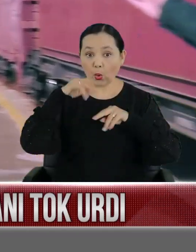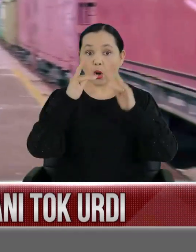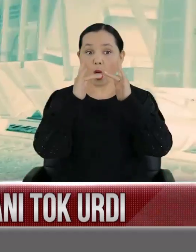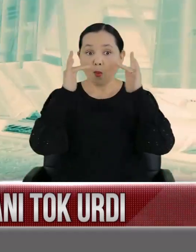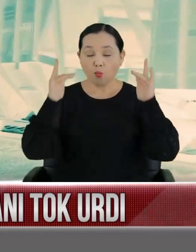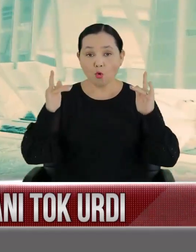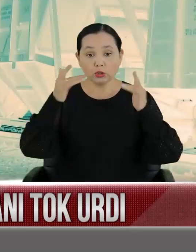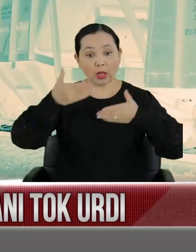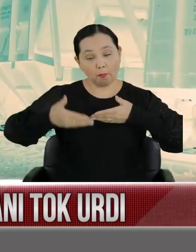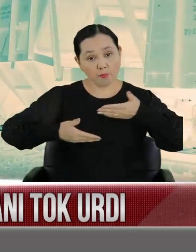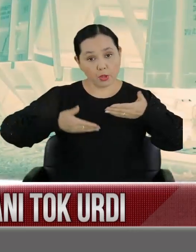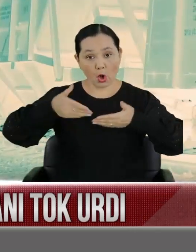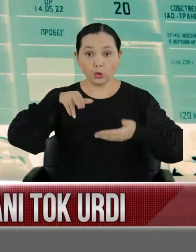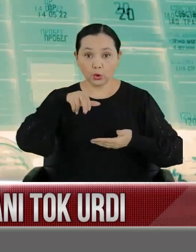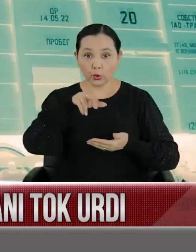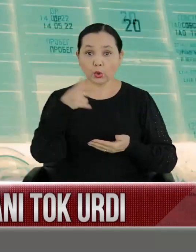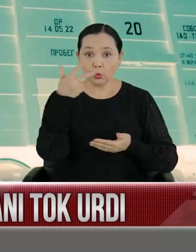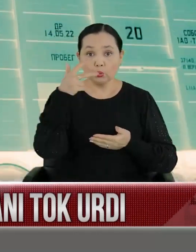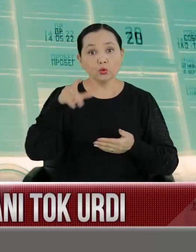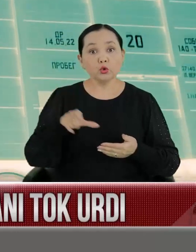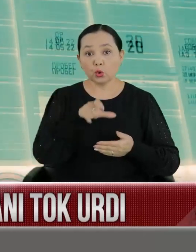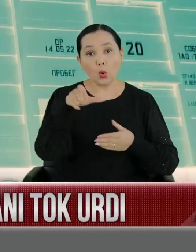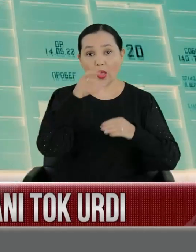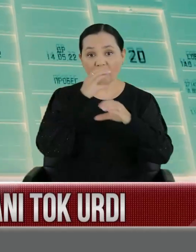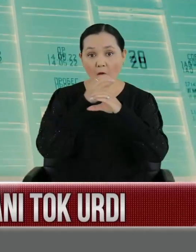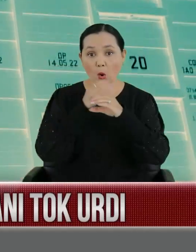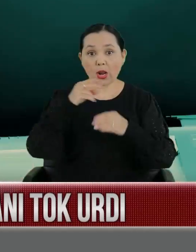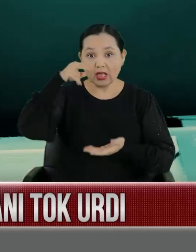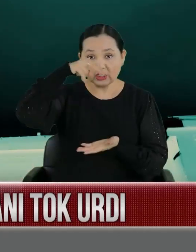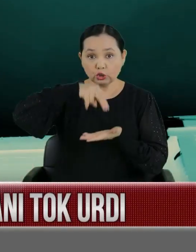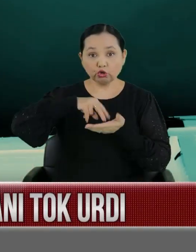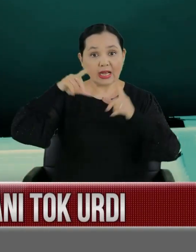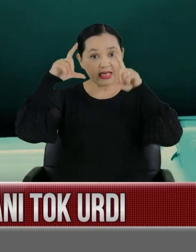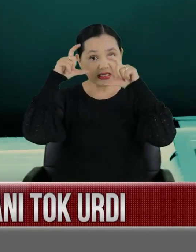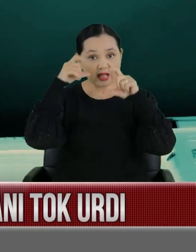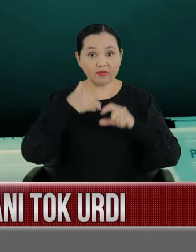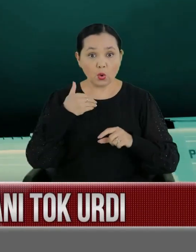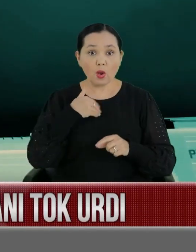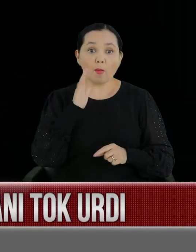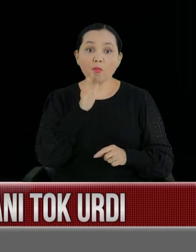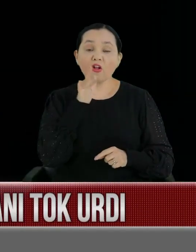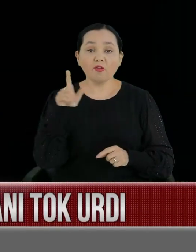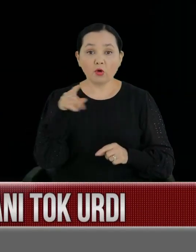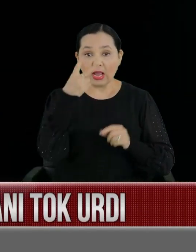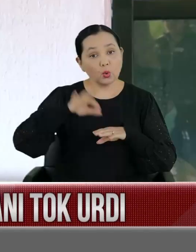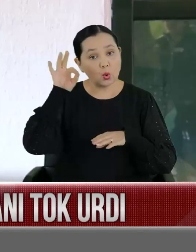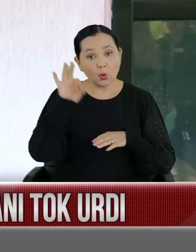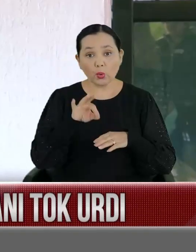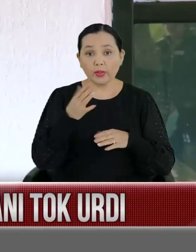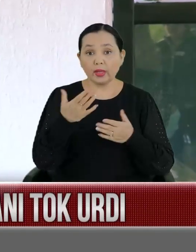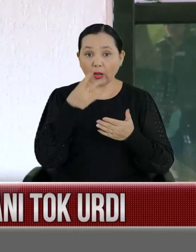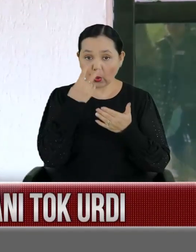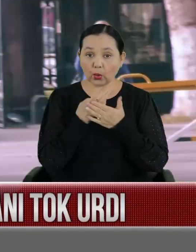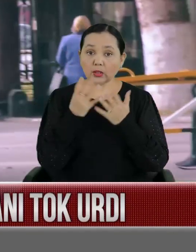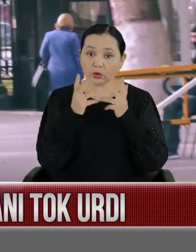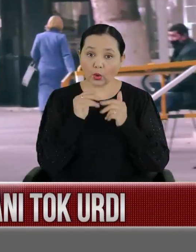sferkritik jarohat deyiladi. Juda ham o'ta og'ir holat hisoblanadi. O'shaning uchun biz jonlantirish bo'limida ushlab turibmiz. Bemor ahvoli juda ham o'ta og'ir holatdagi